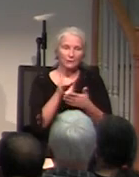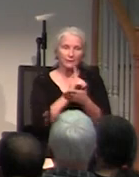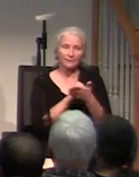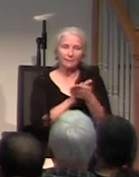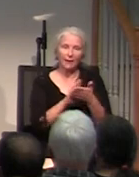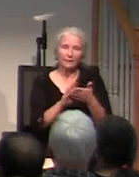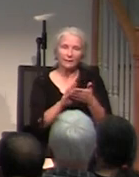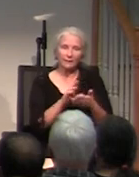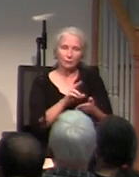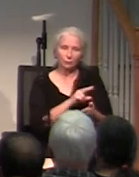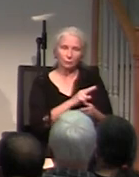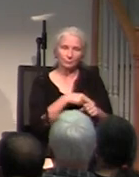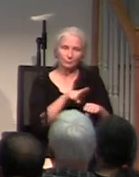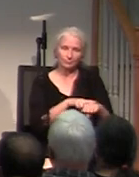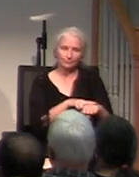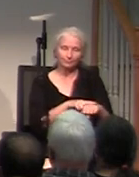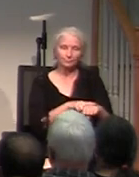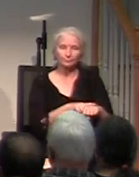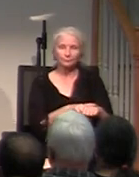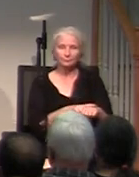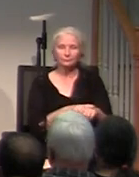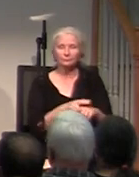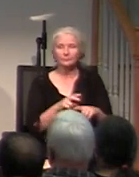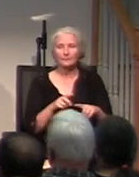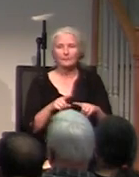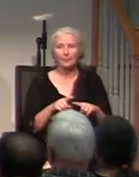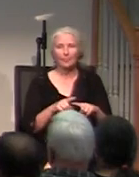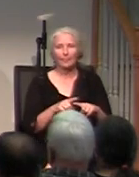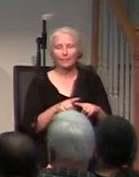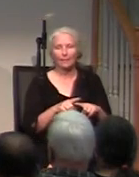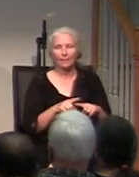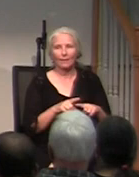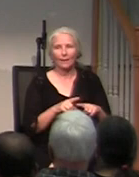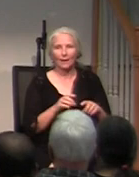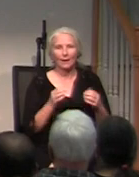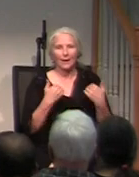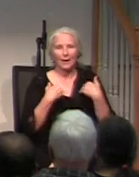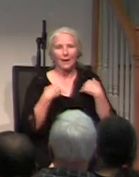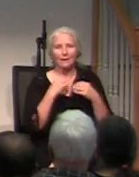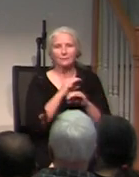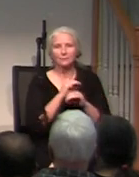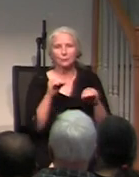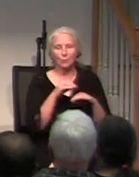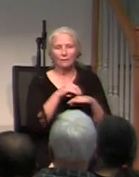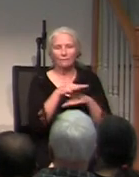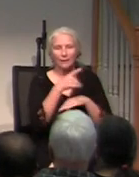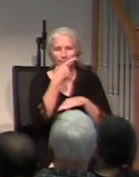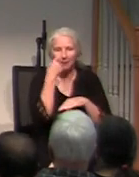no effect, for he is clothed with the panoply of Christ's righteousness."